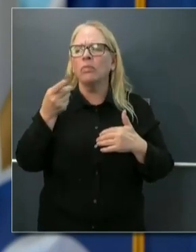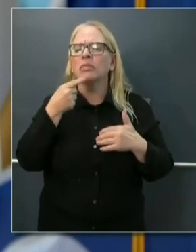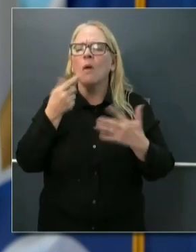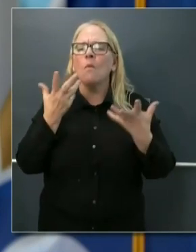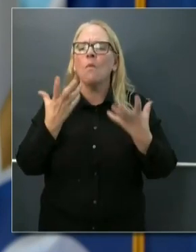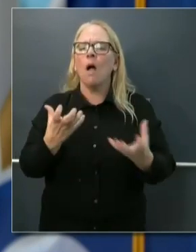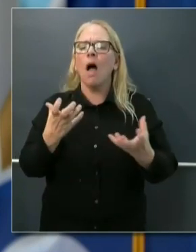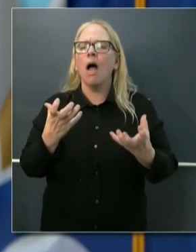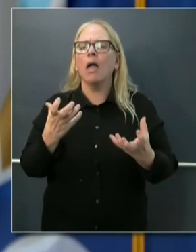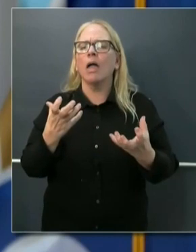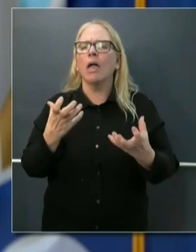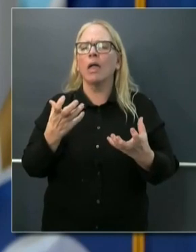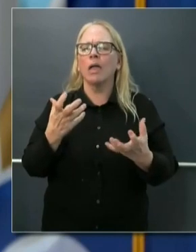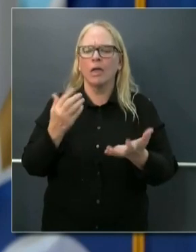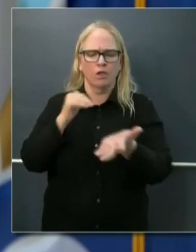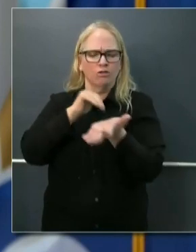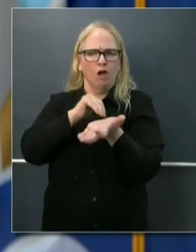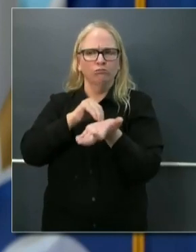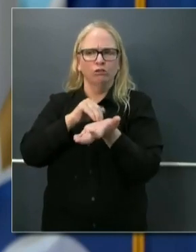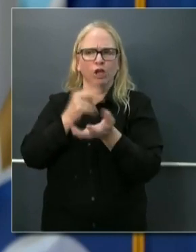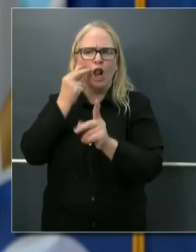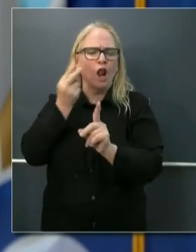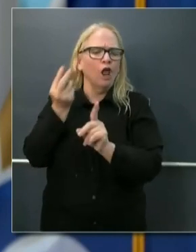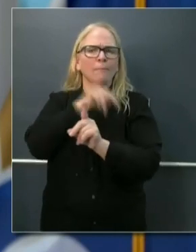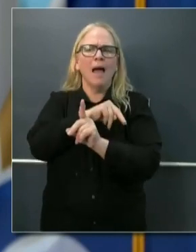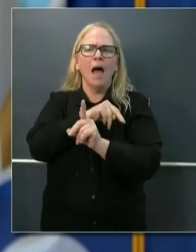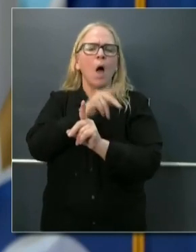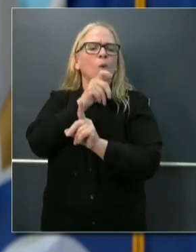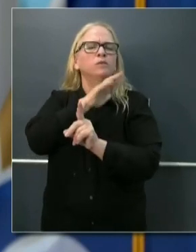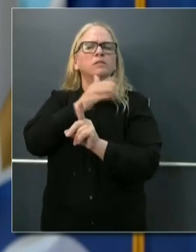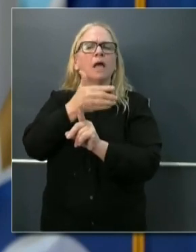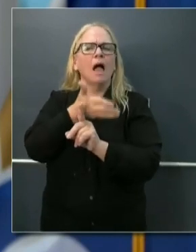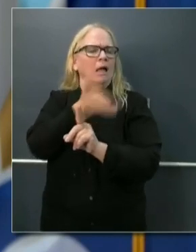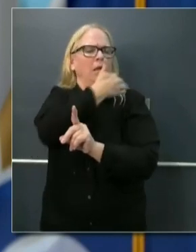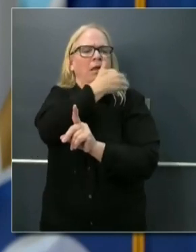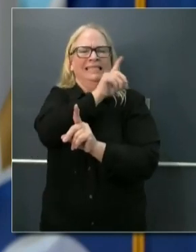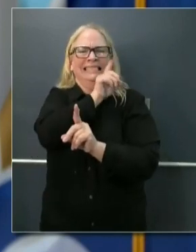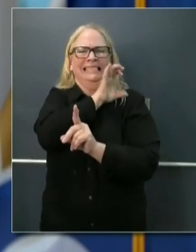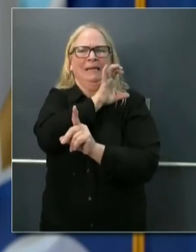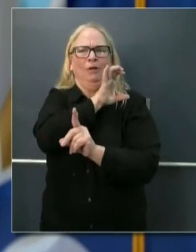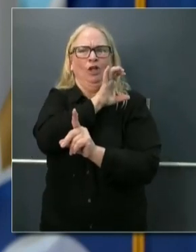been COVID-19. Is this a directive being sent to these offices, and what do you